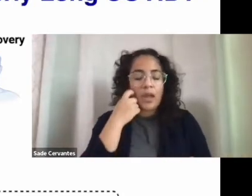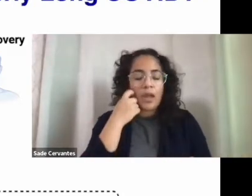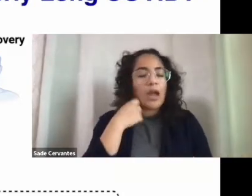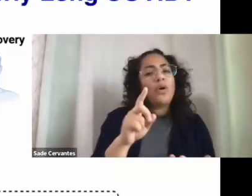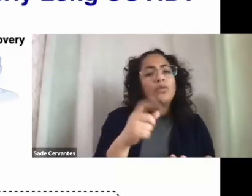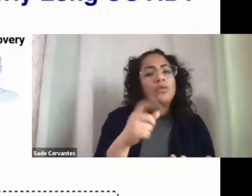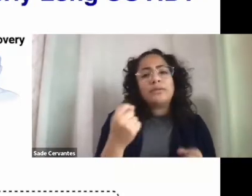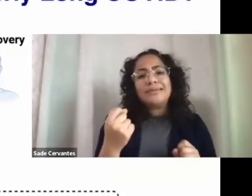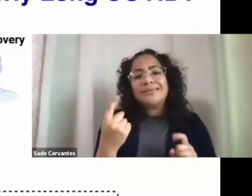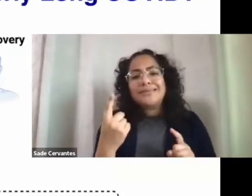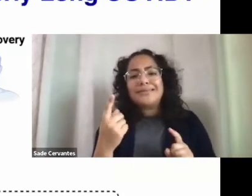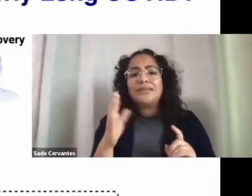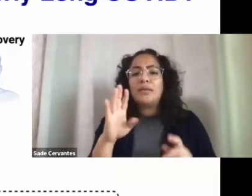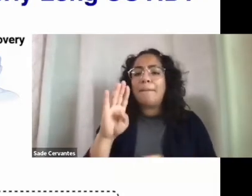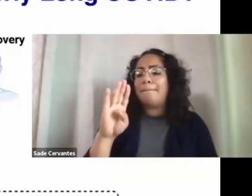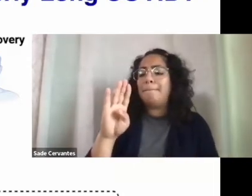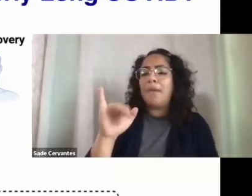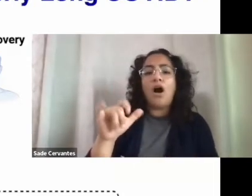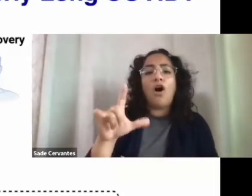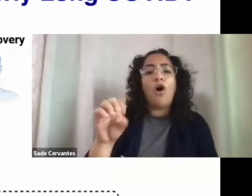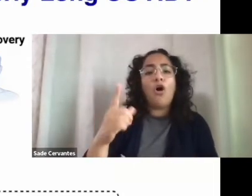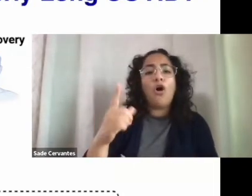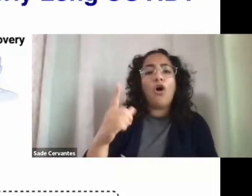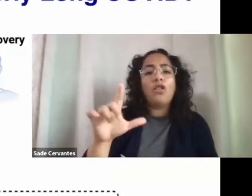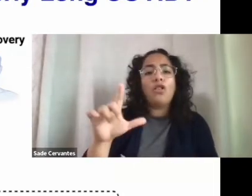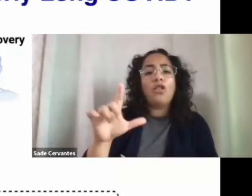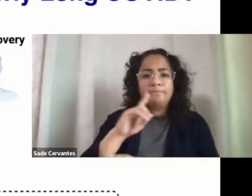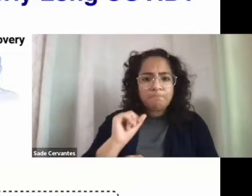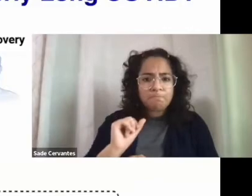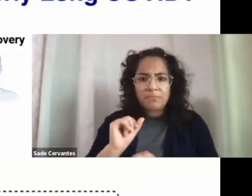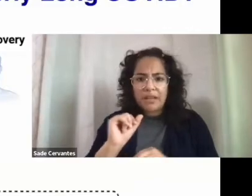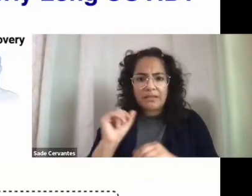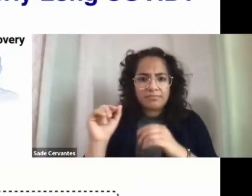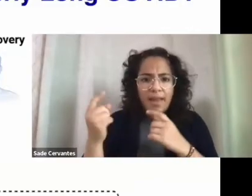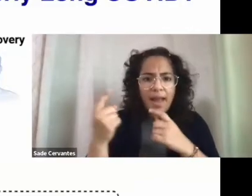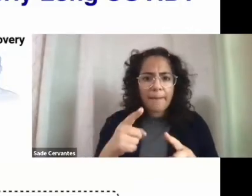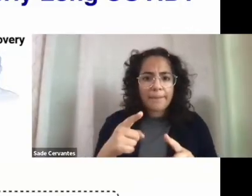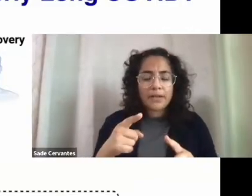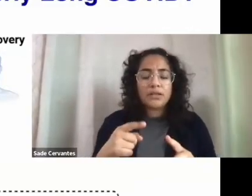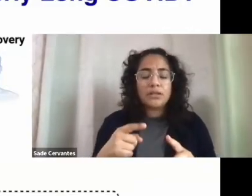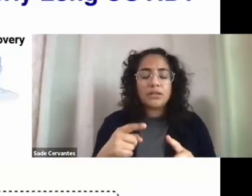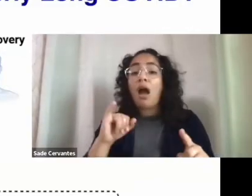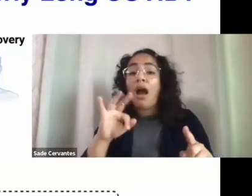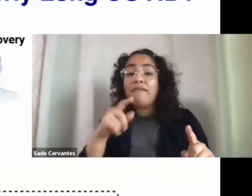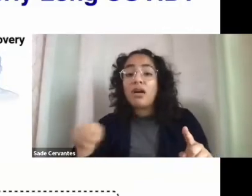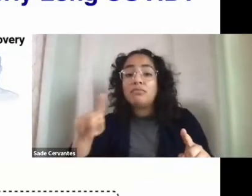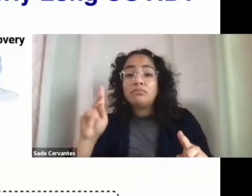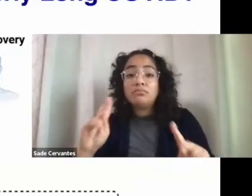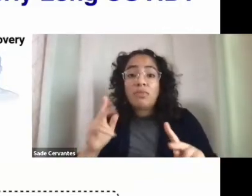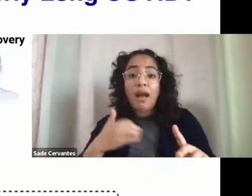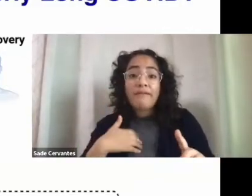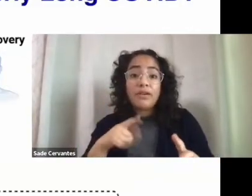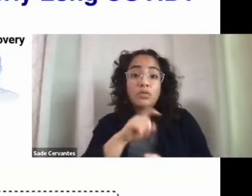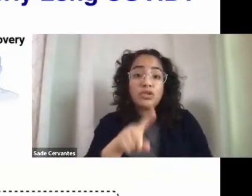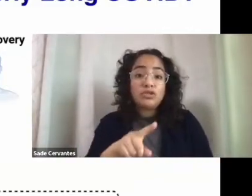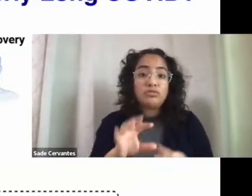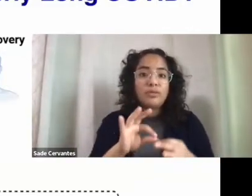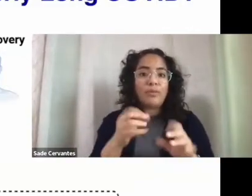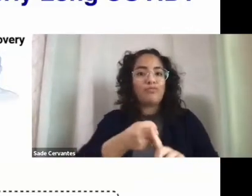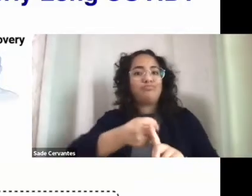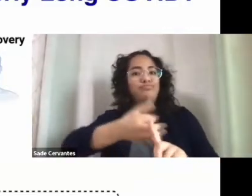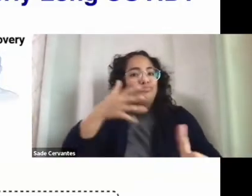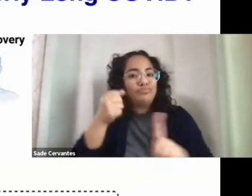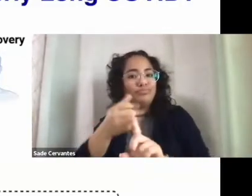is the biology that might be driving this. And if people have questions about more details of any of these things, I have some